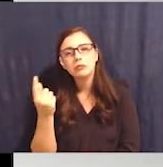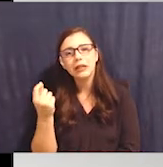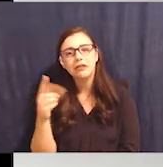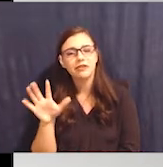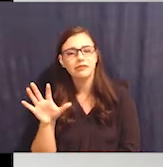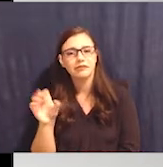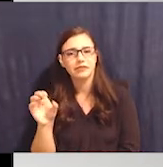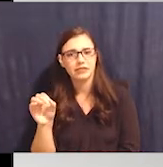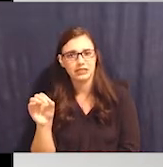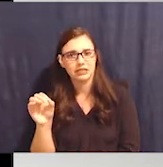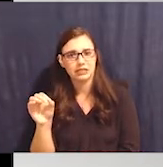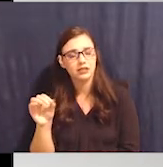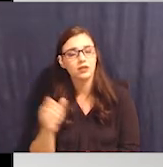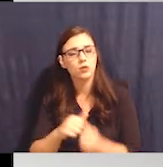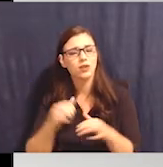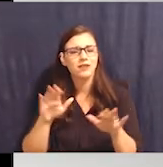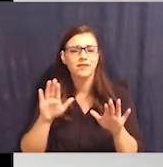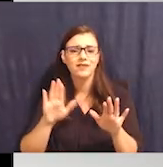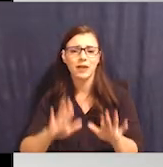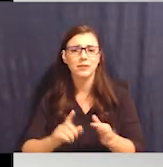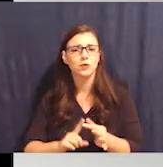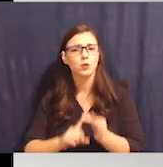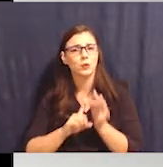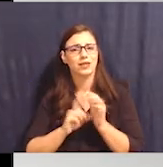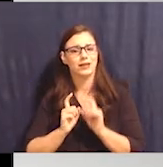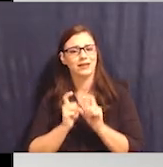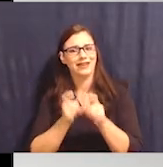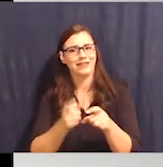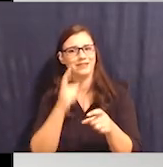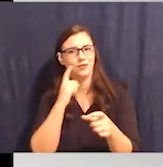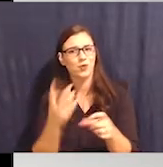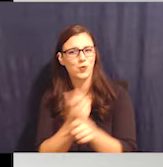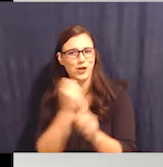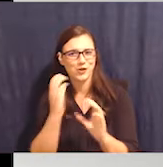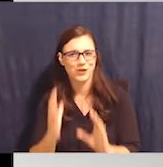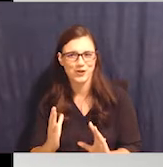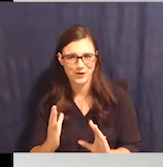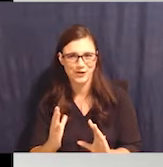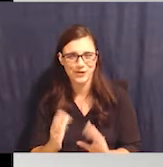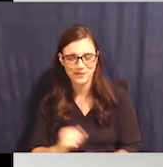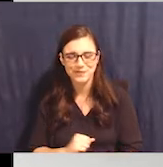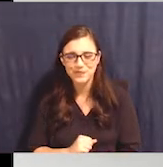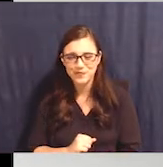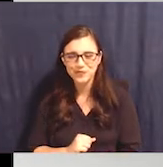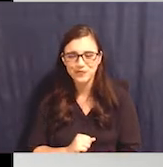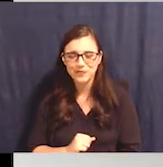about 11:50 with a fabulous, unique gift for the winner.